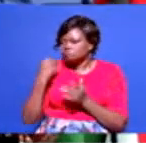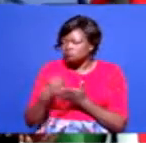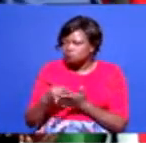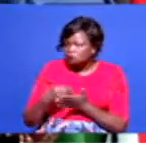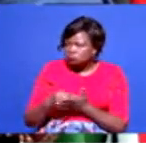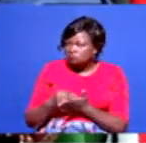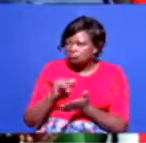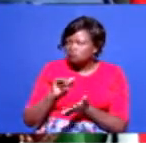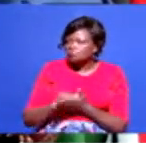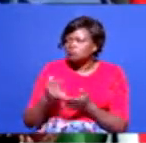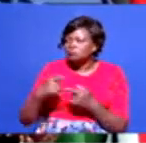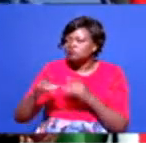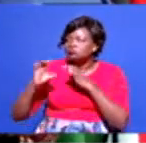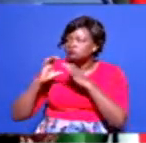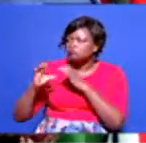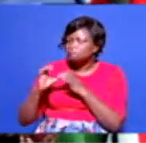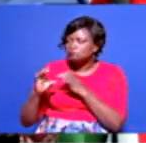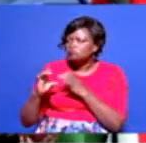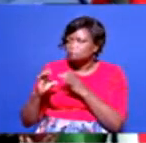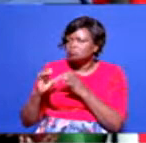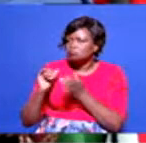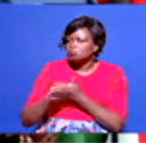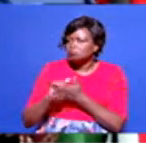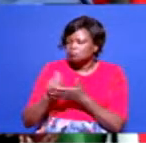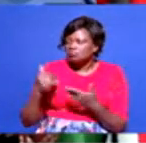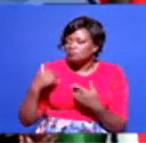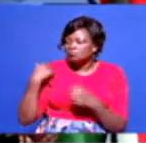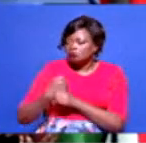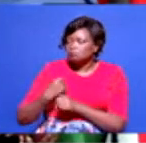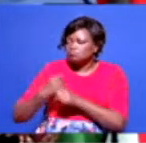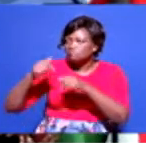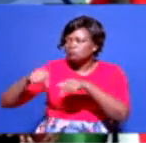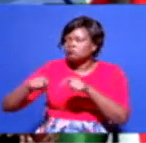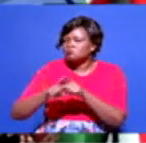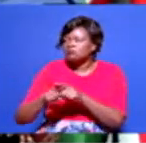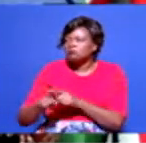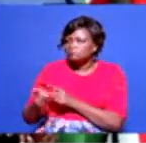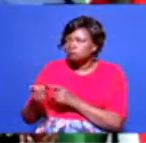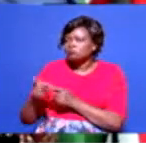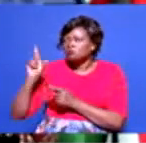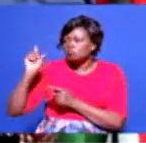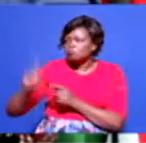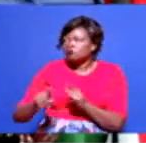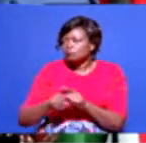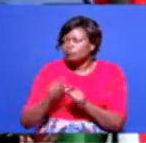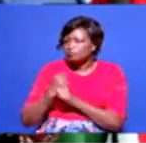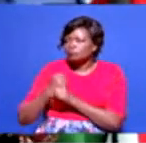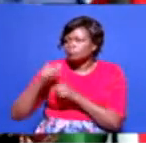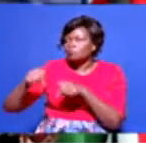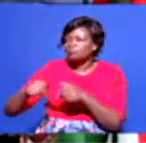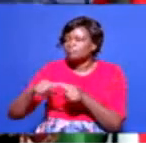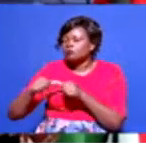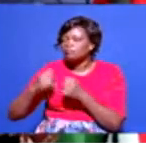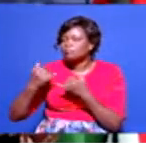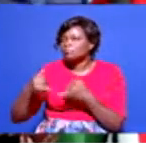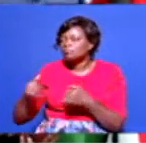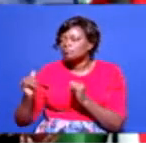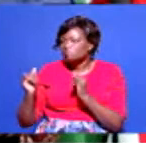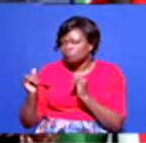for the kind of communication that we do today, and as cheaply as we do today, in terms of implementation of